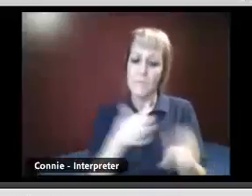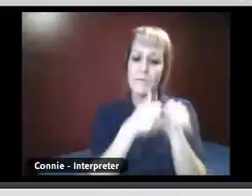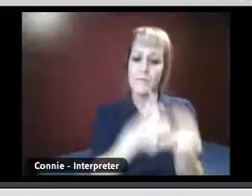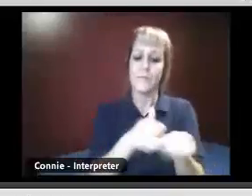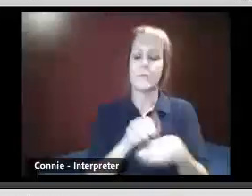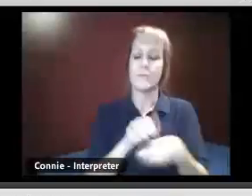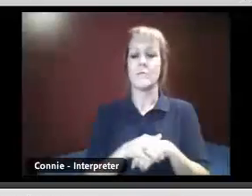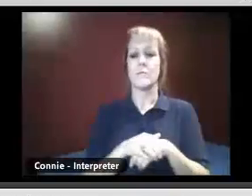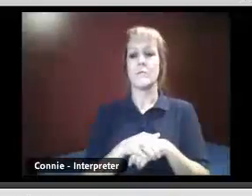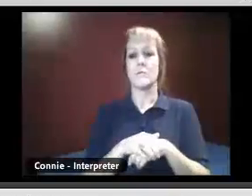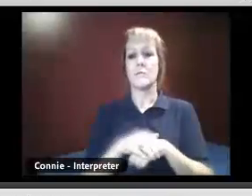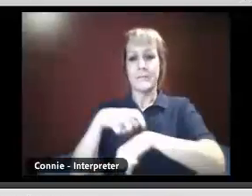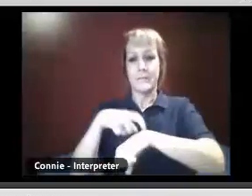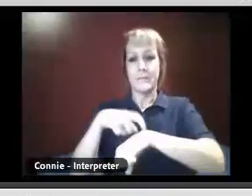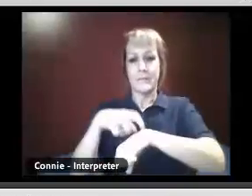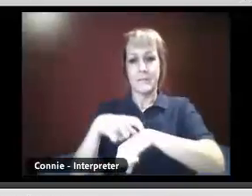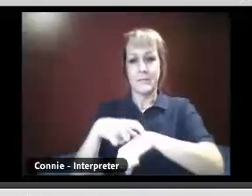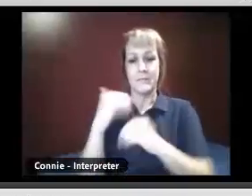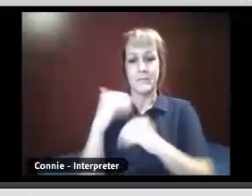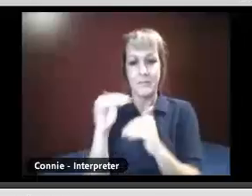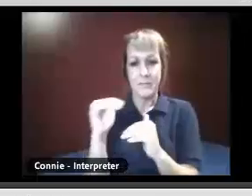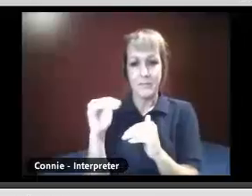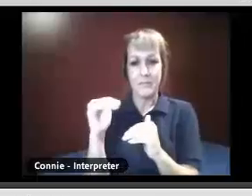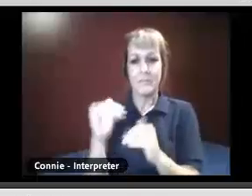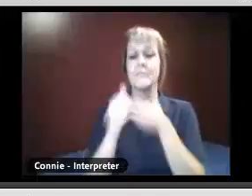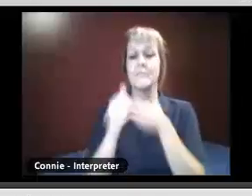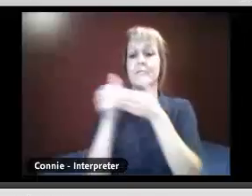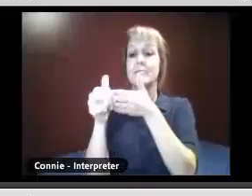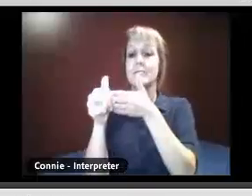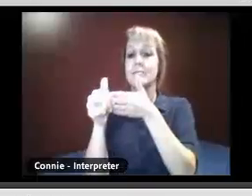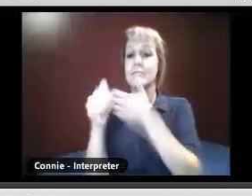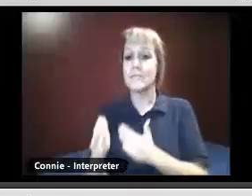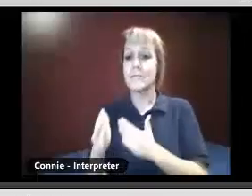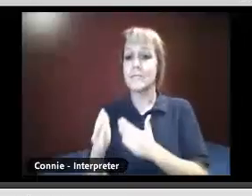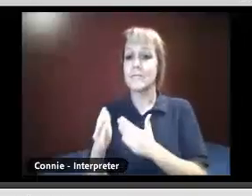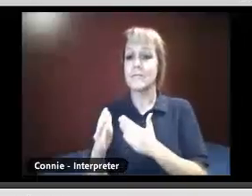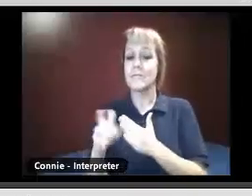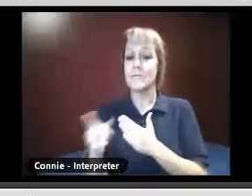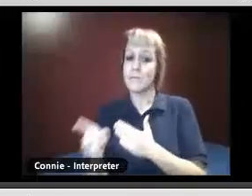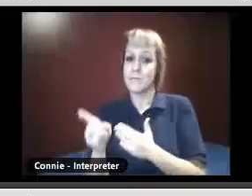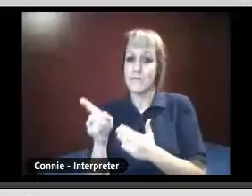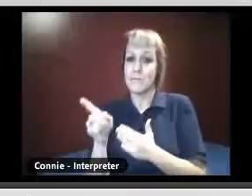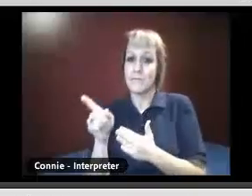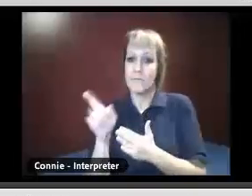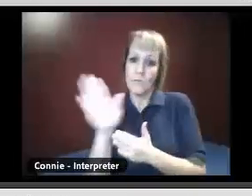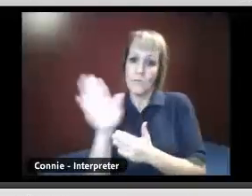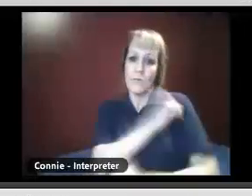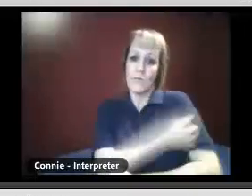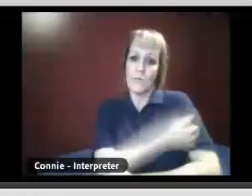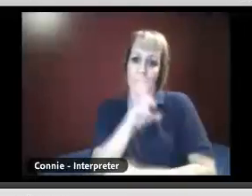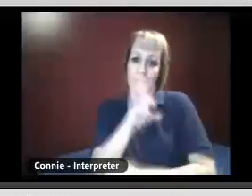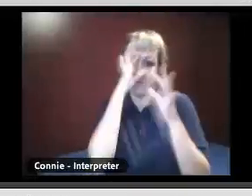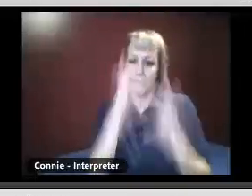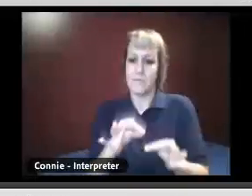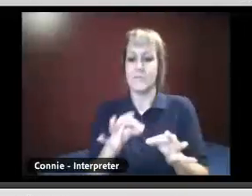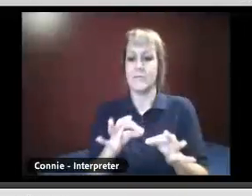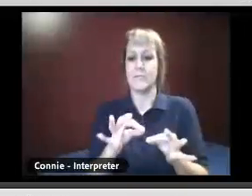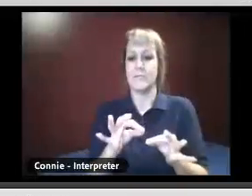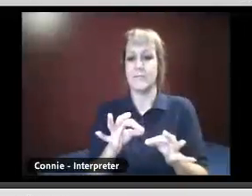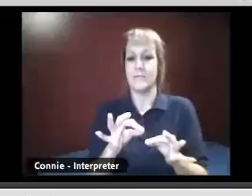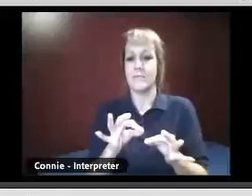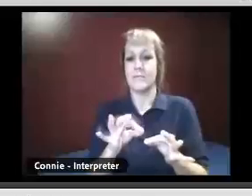time piece, time constraints, right? Leaders, by your authority, you have to make decisions, and you